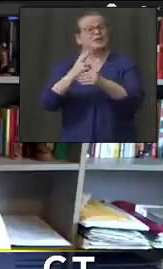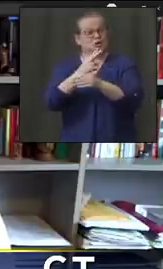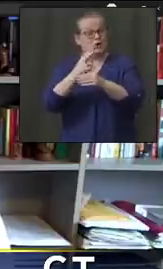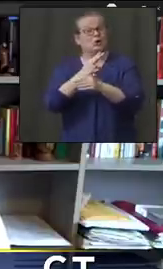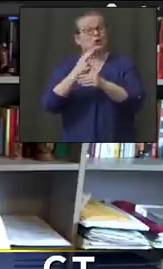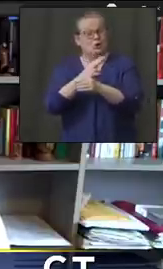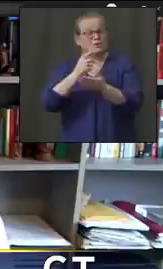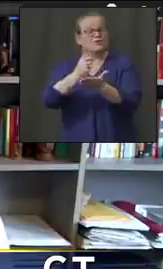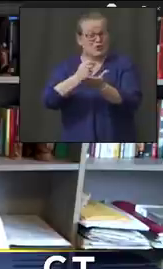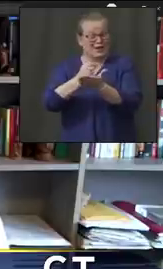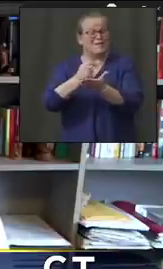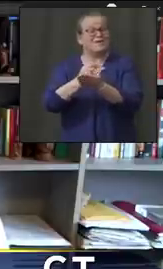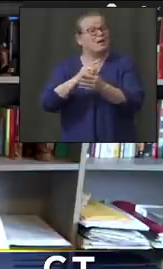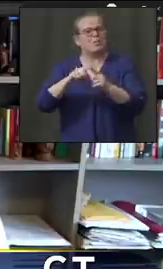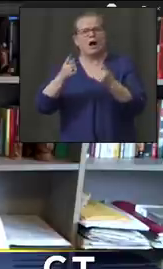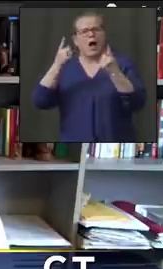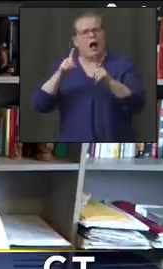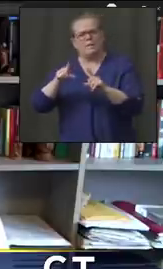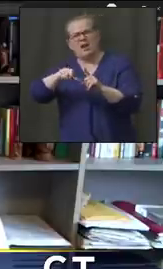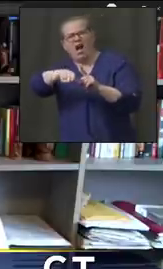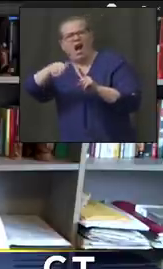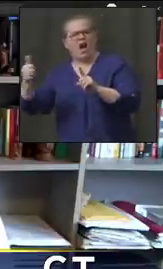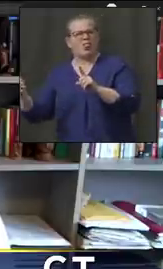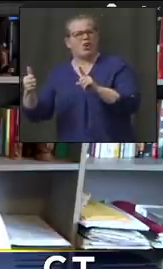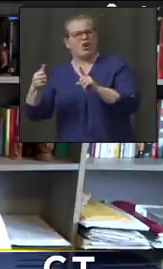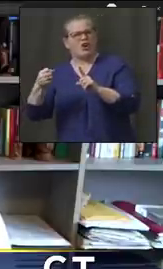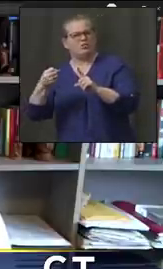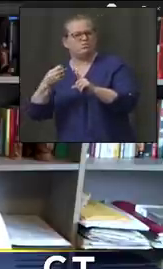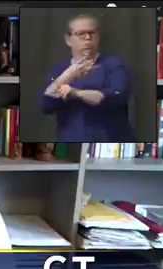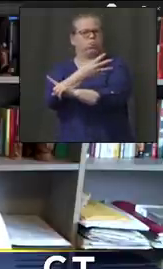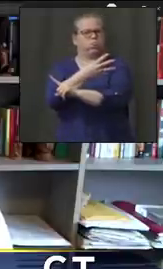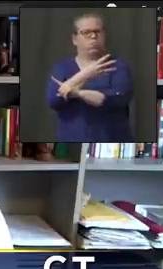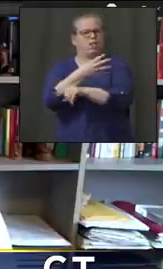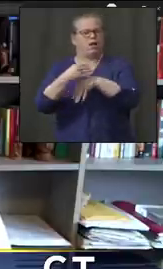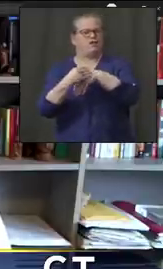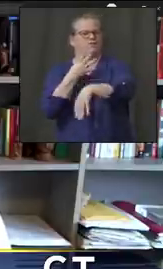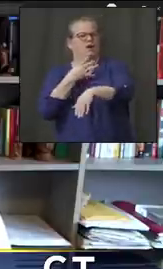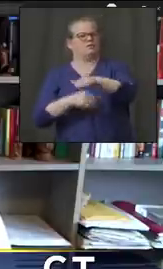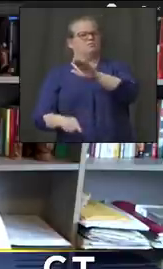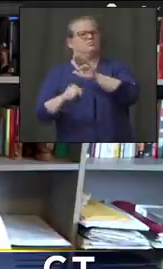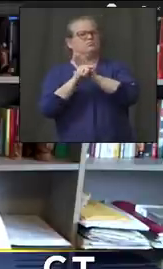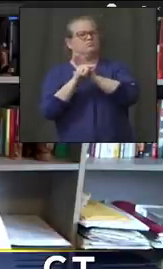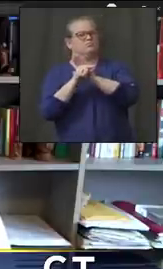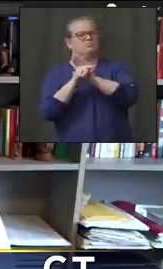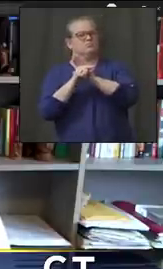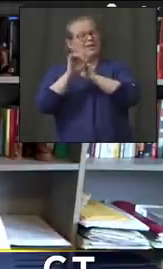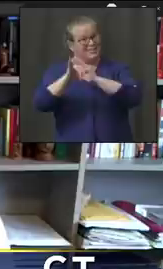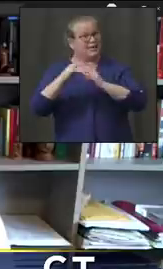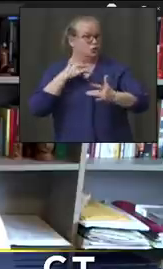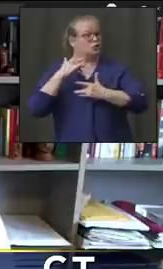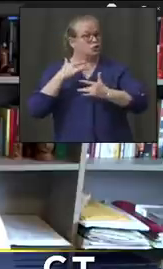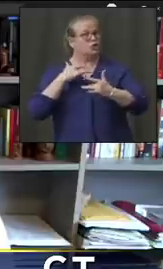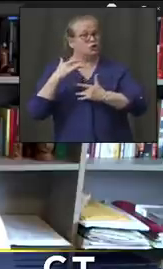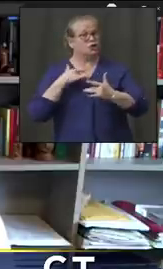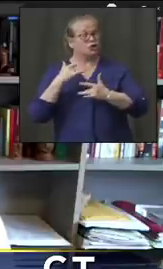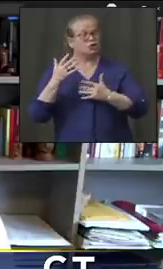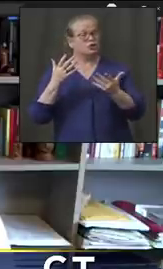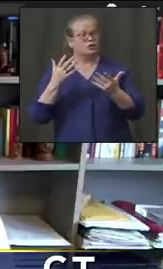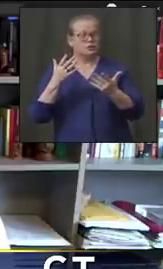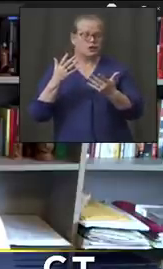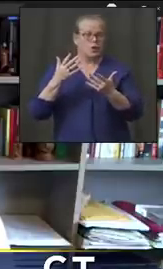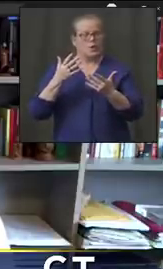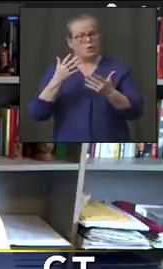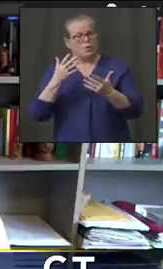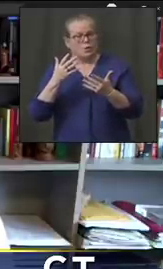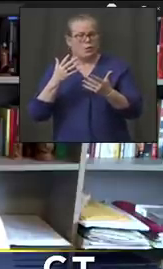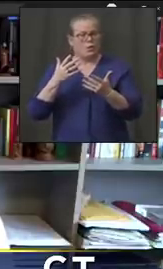happen, and also side effects when it's given with other drugs. And that's something that is a concern for us. And I think this is something that